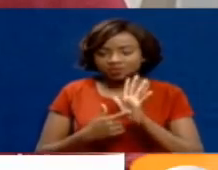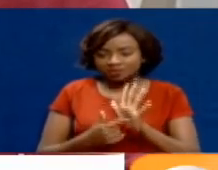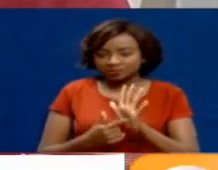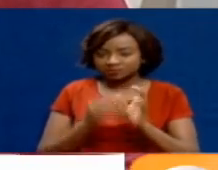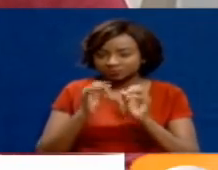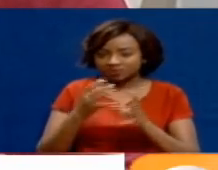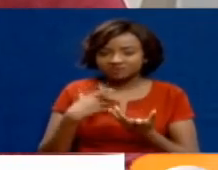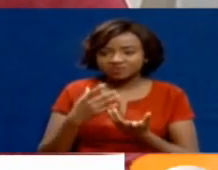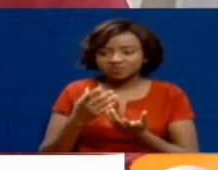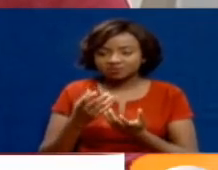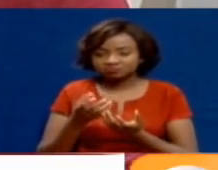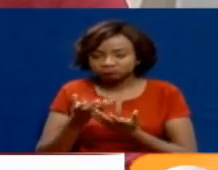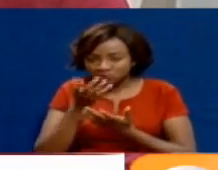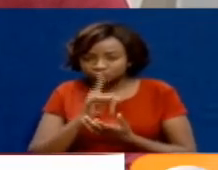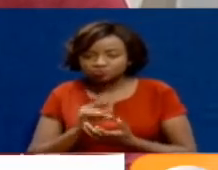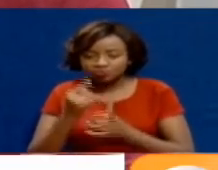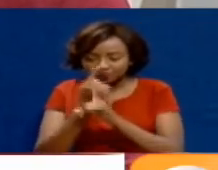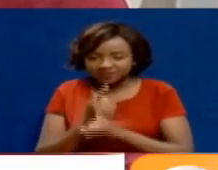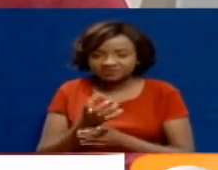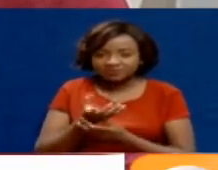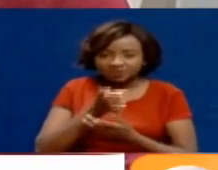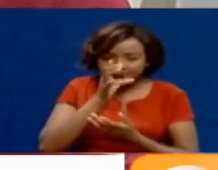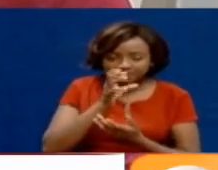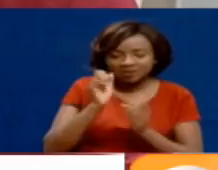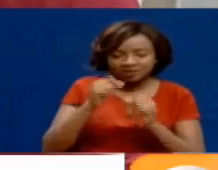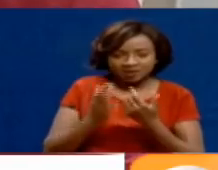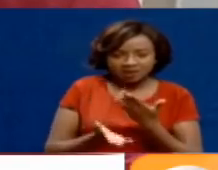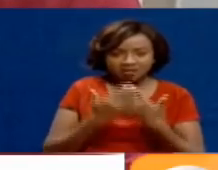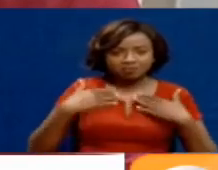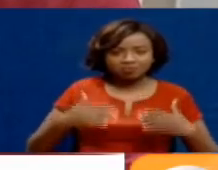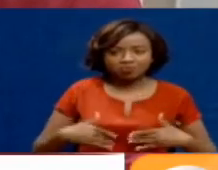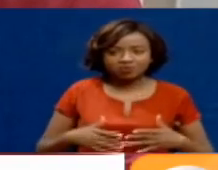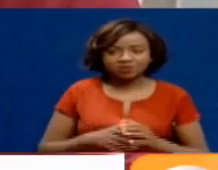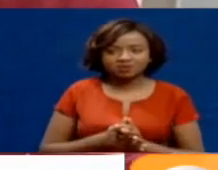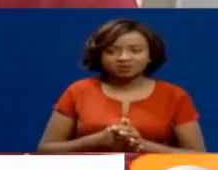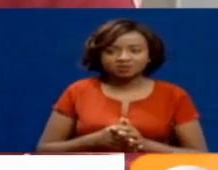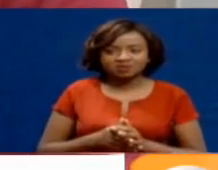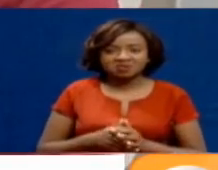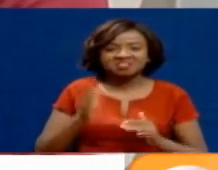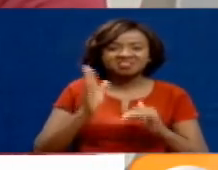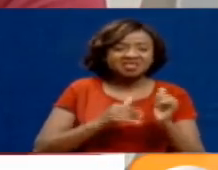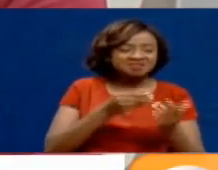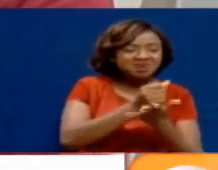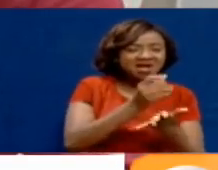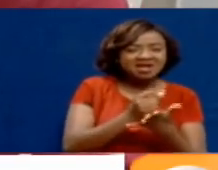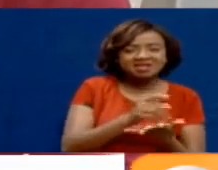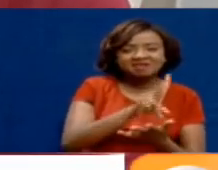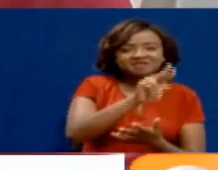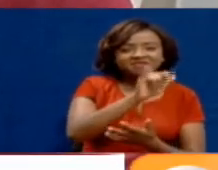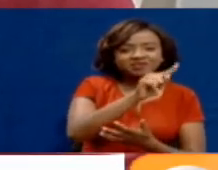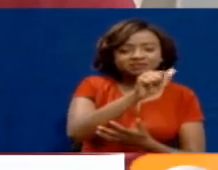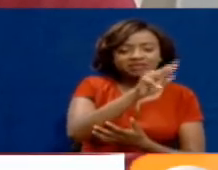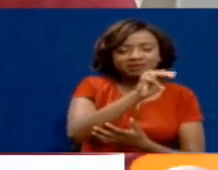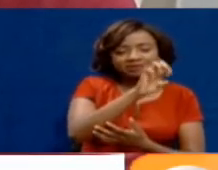fruits, you actually extract these vitamins. You take your vegetables, extract these vitamins. Instead of spending money buying vitamins that you probably don't need because your body has